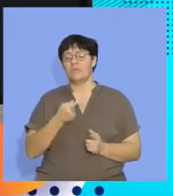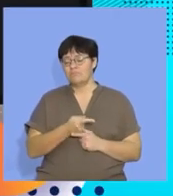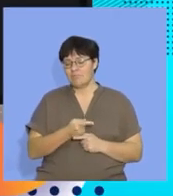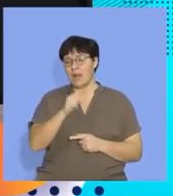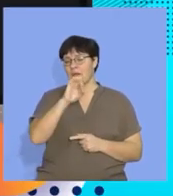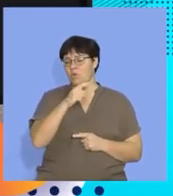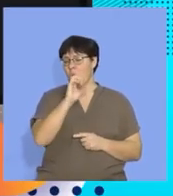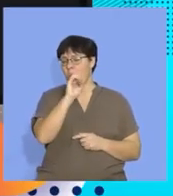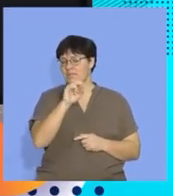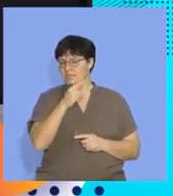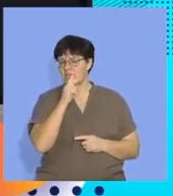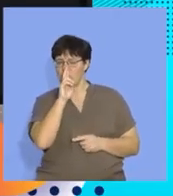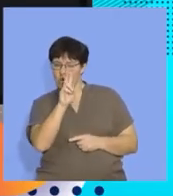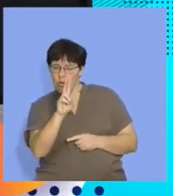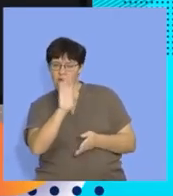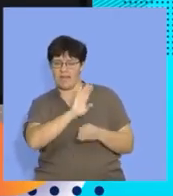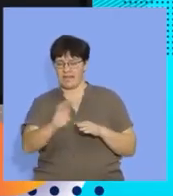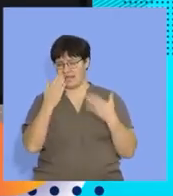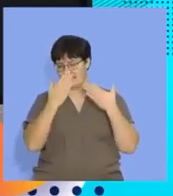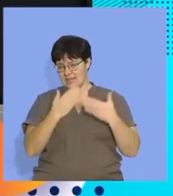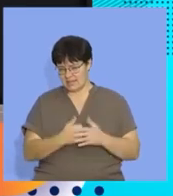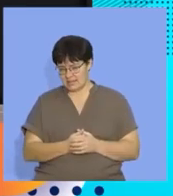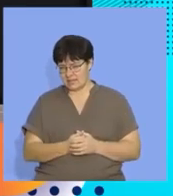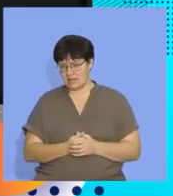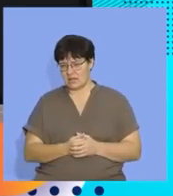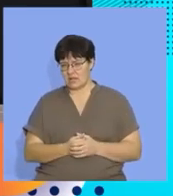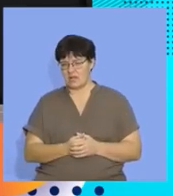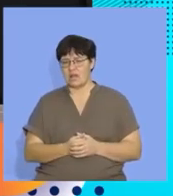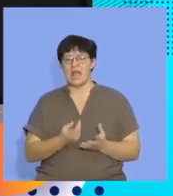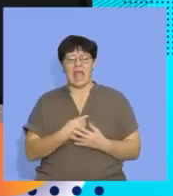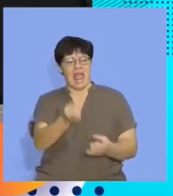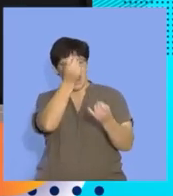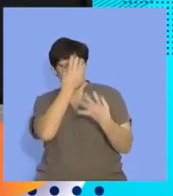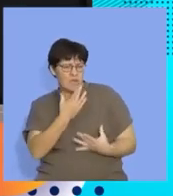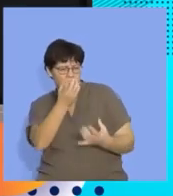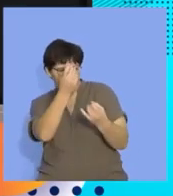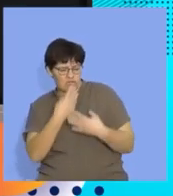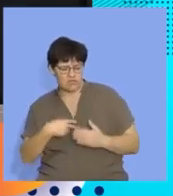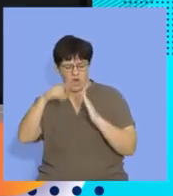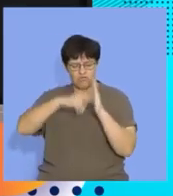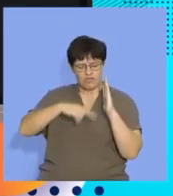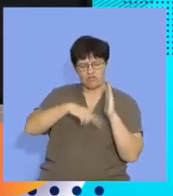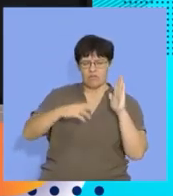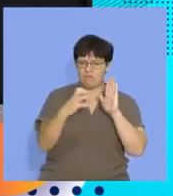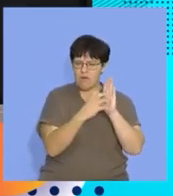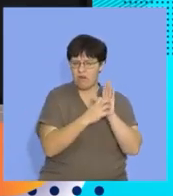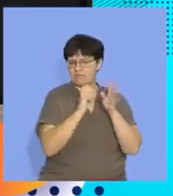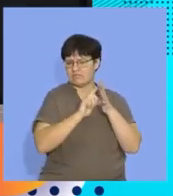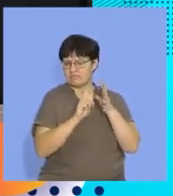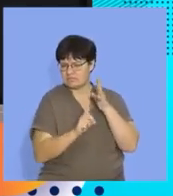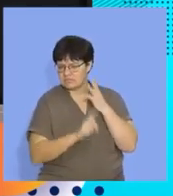with microorganisms, we're looking at case studies, looking at giving us data, etc., reading from